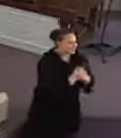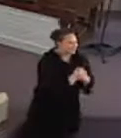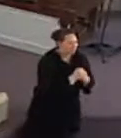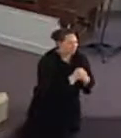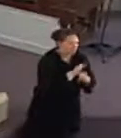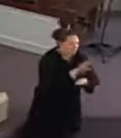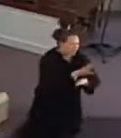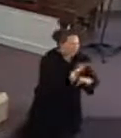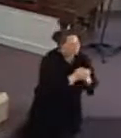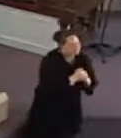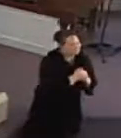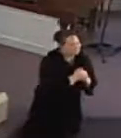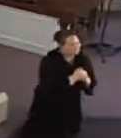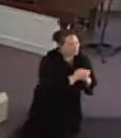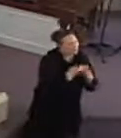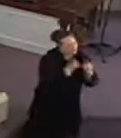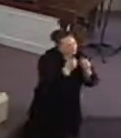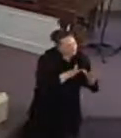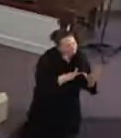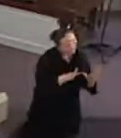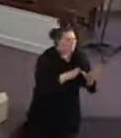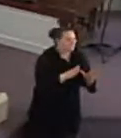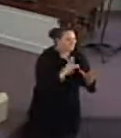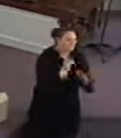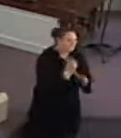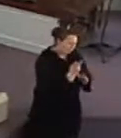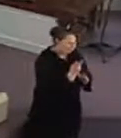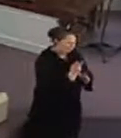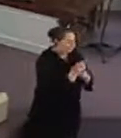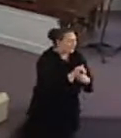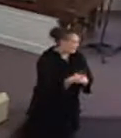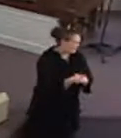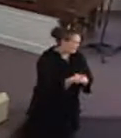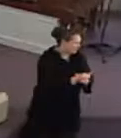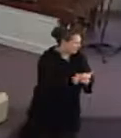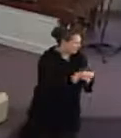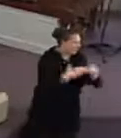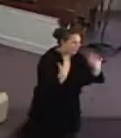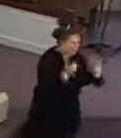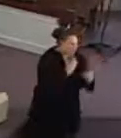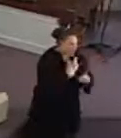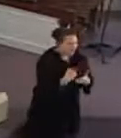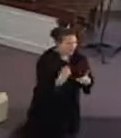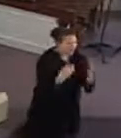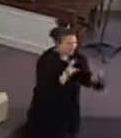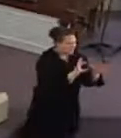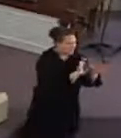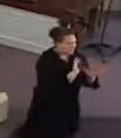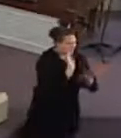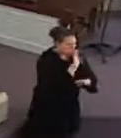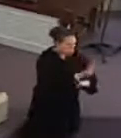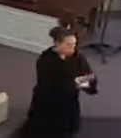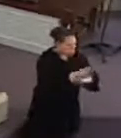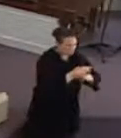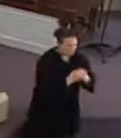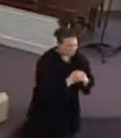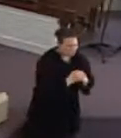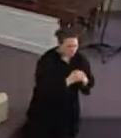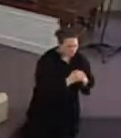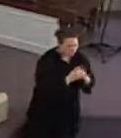Doubly, a lot of different ways. I'd just like to say that we're happy for everyone that's joined us this afternoon,